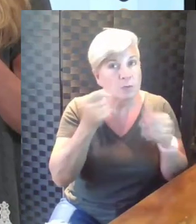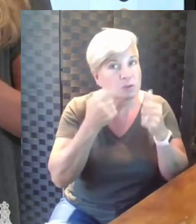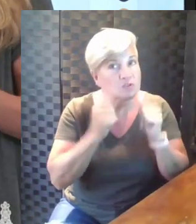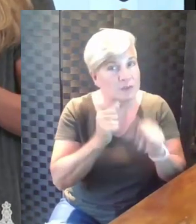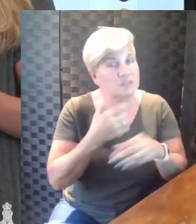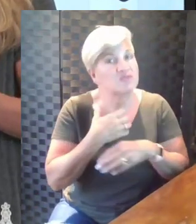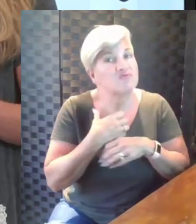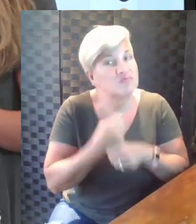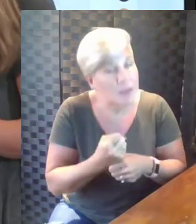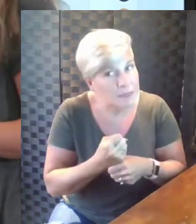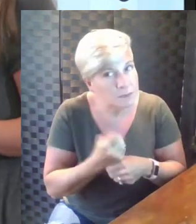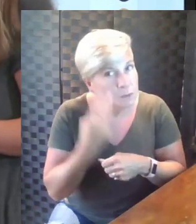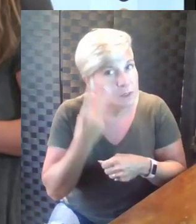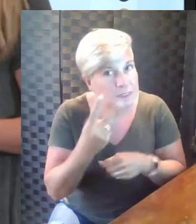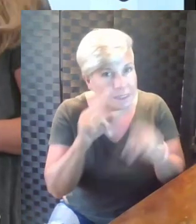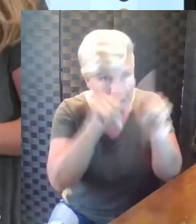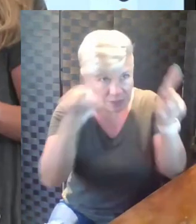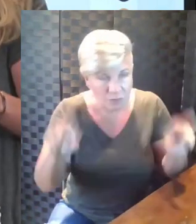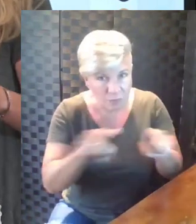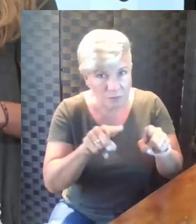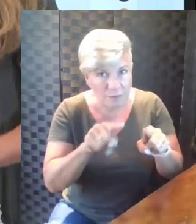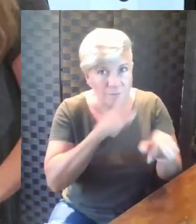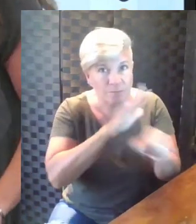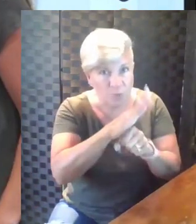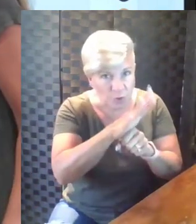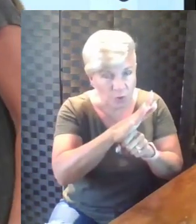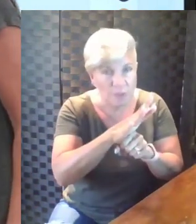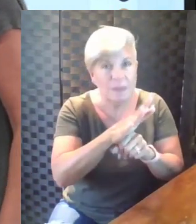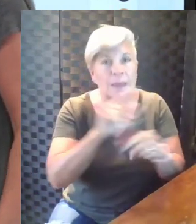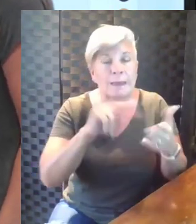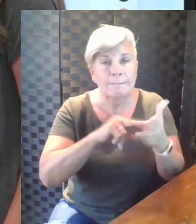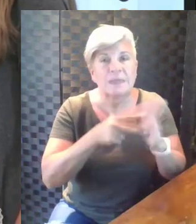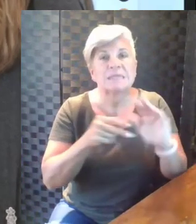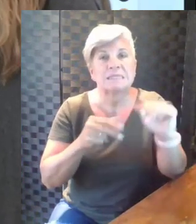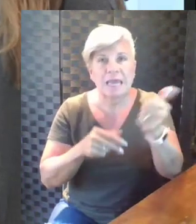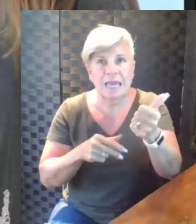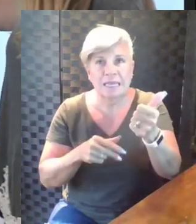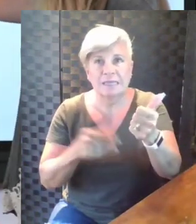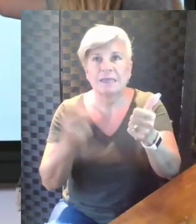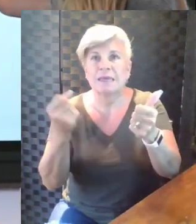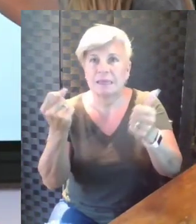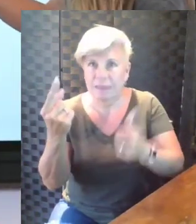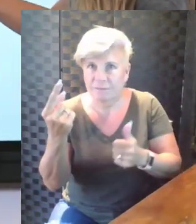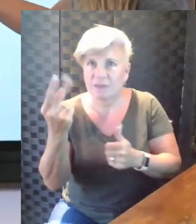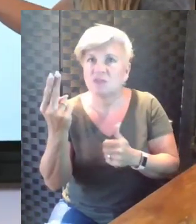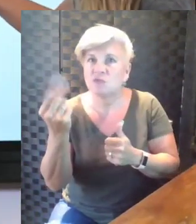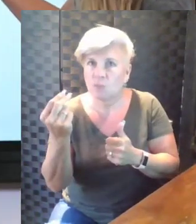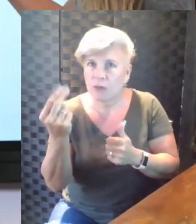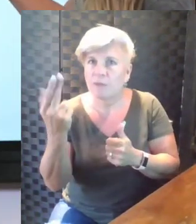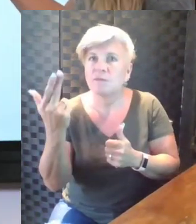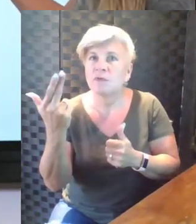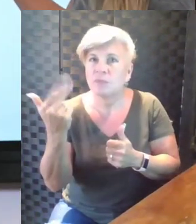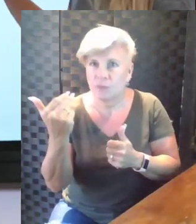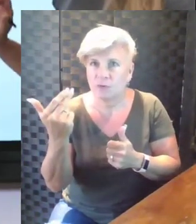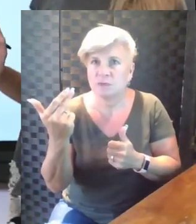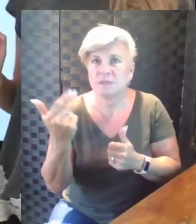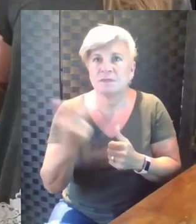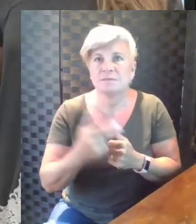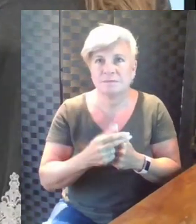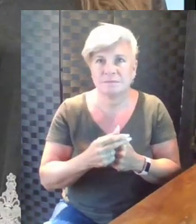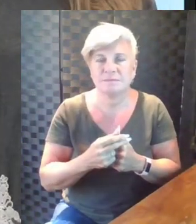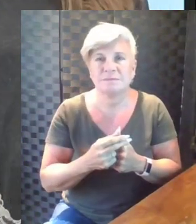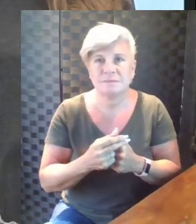to trust that when we see a group of 10 like this, it is 10. So this would be 10, 11, 12, and